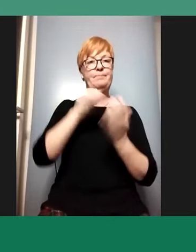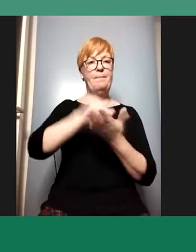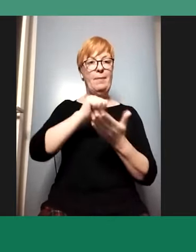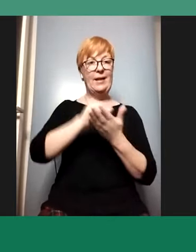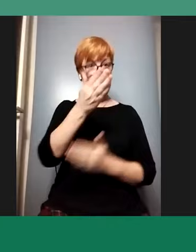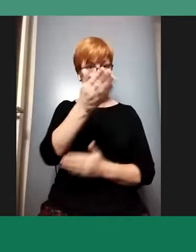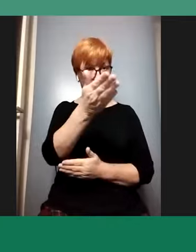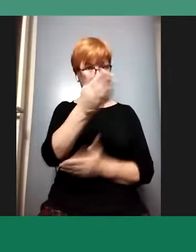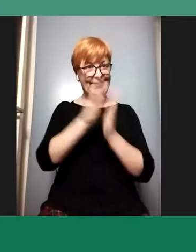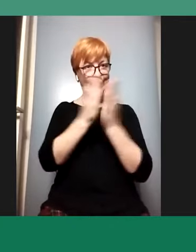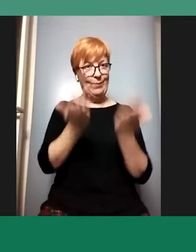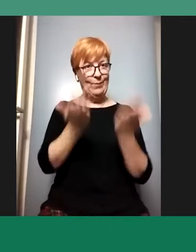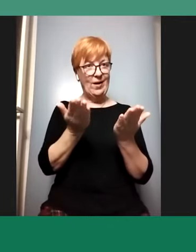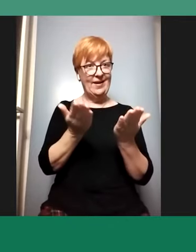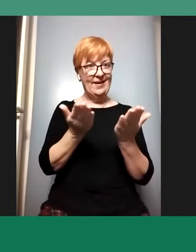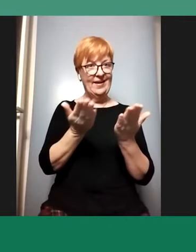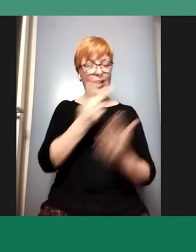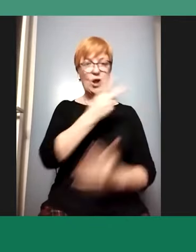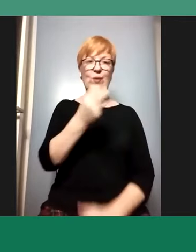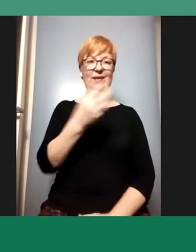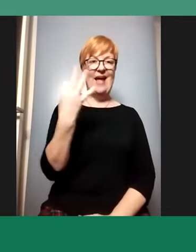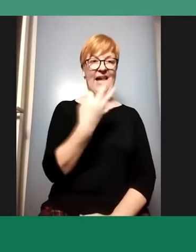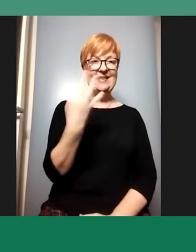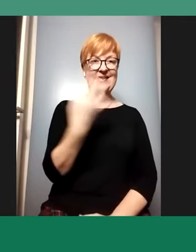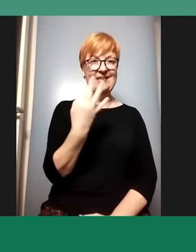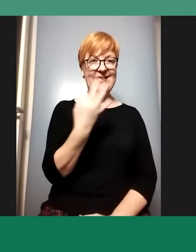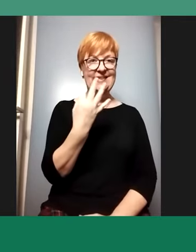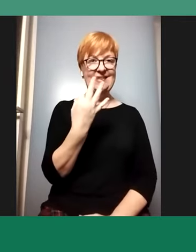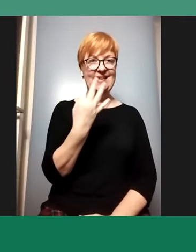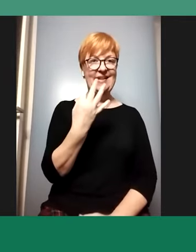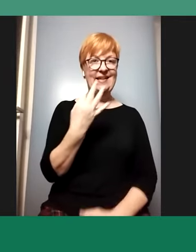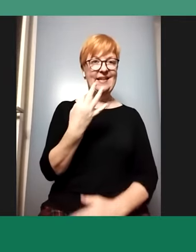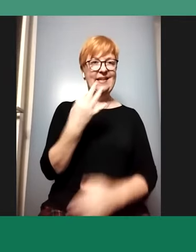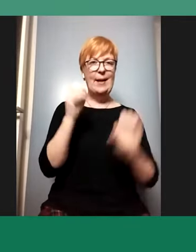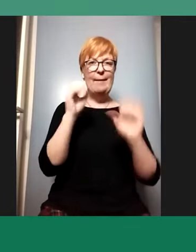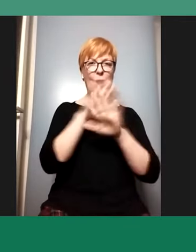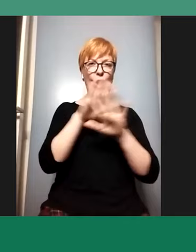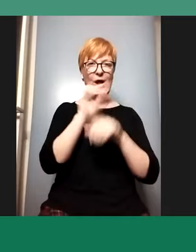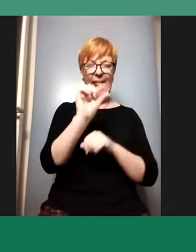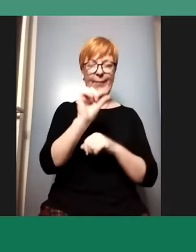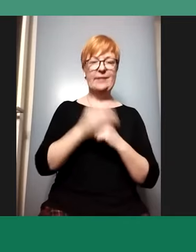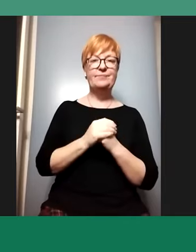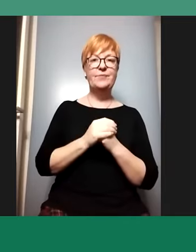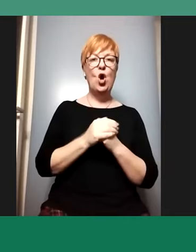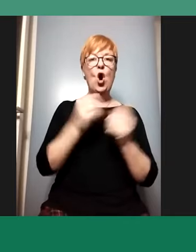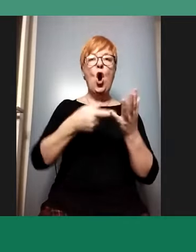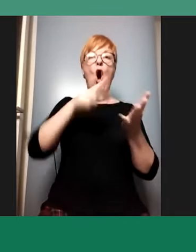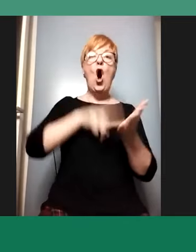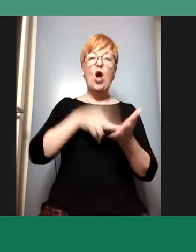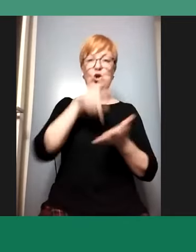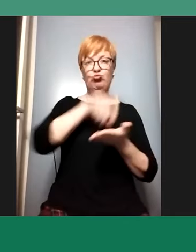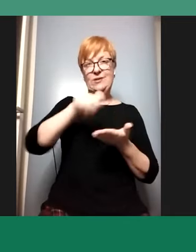which is called Unwritten. I don't know if people can see it. Maybe it's too blurred. It's called Unwritten Caribbean Poems After the